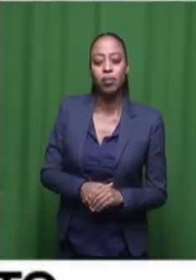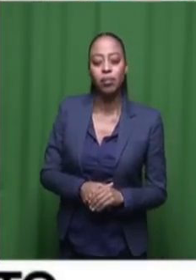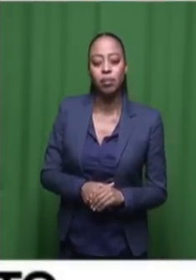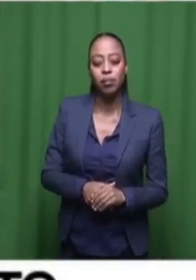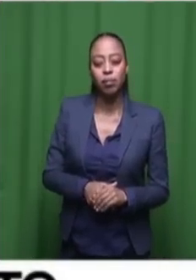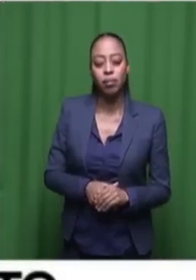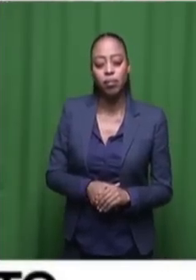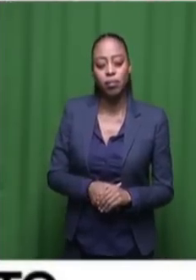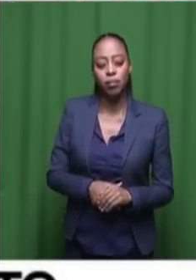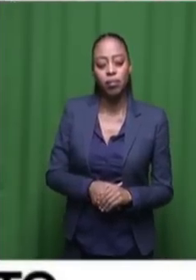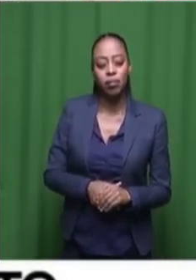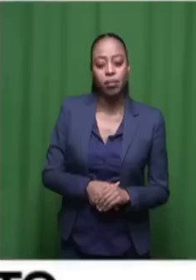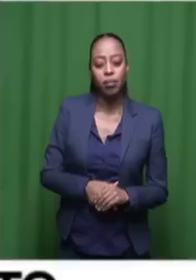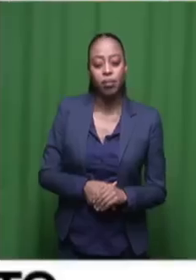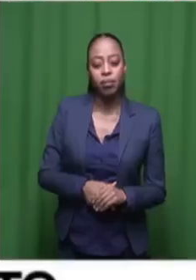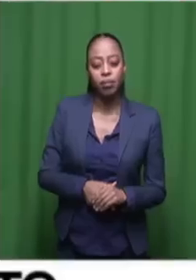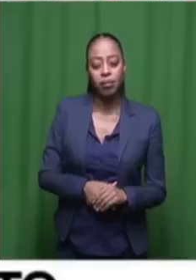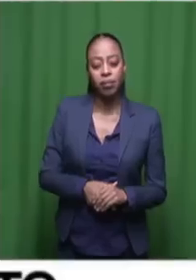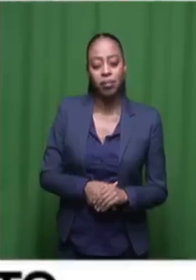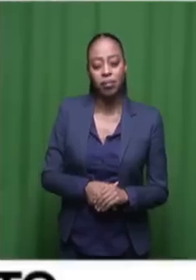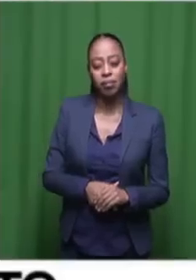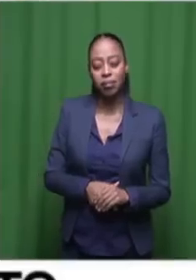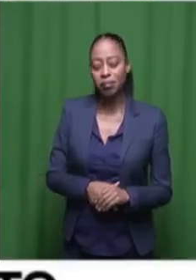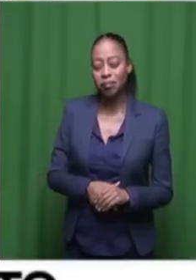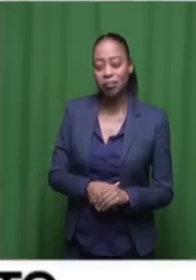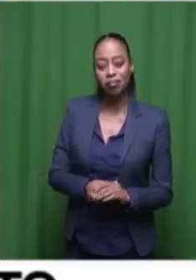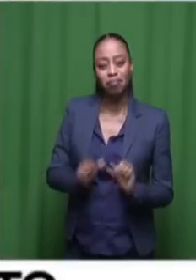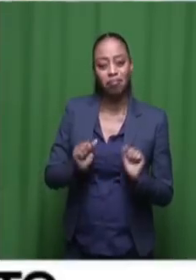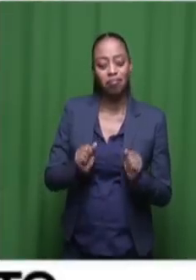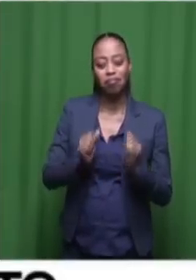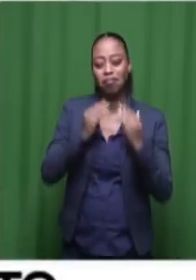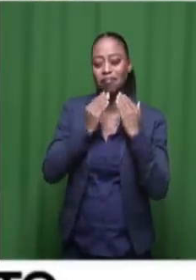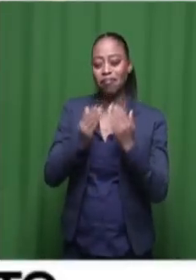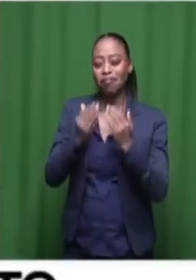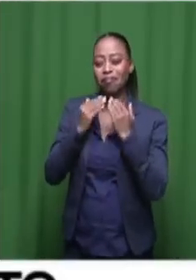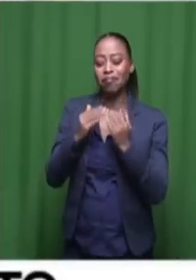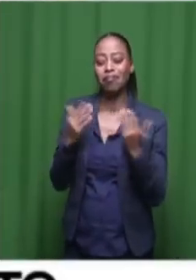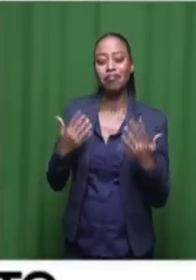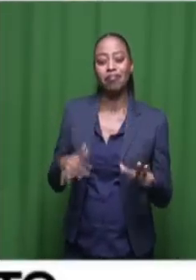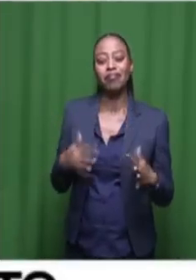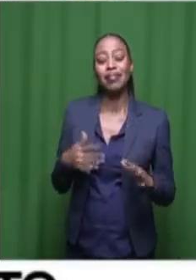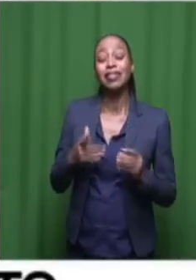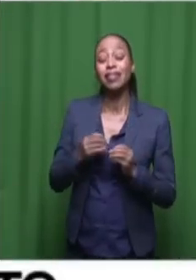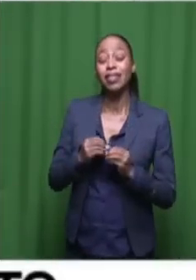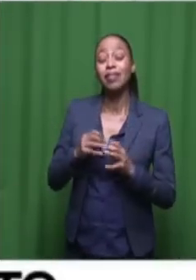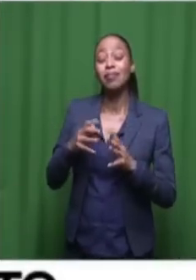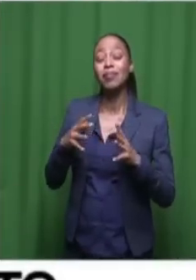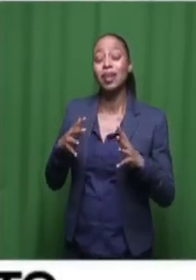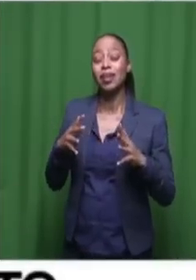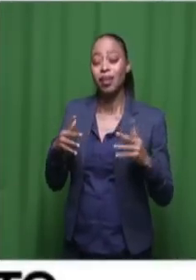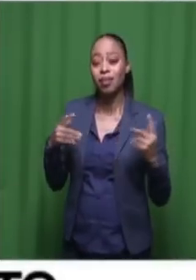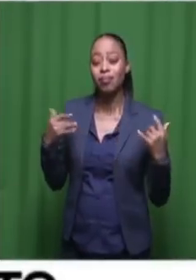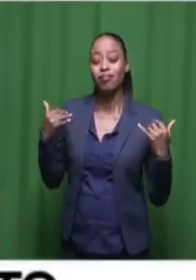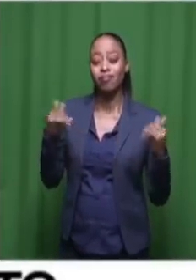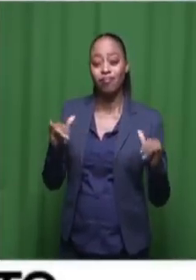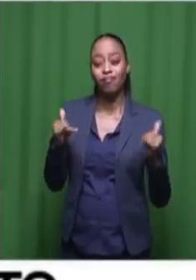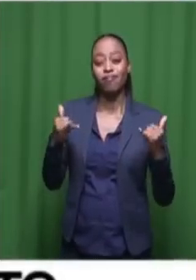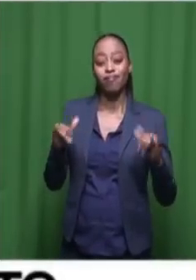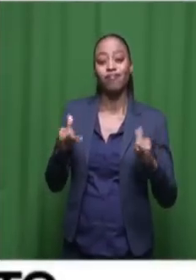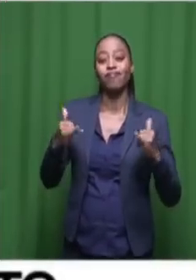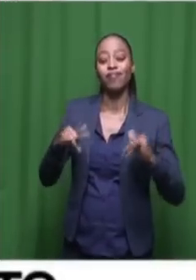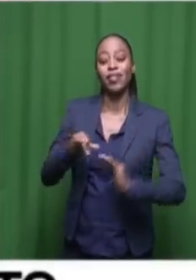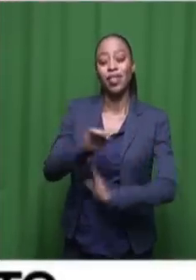Thanks very much indeed, Stembiso. The biggest event probably in British